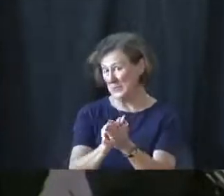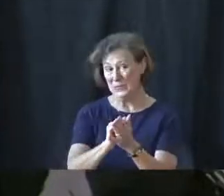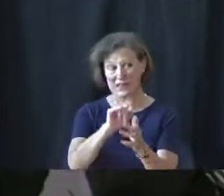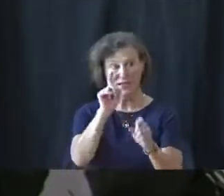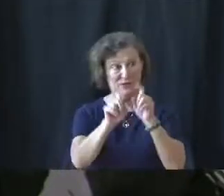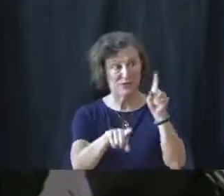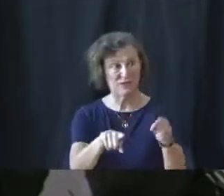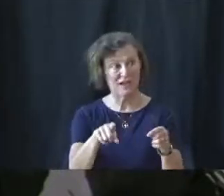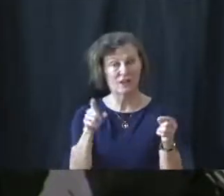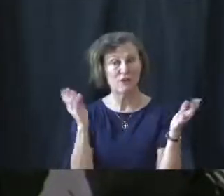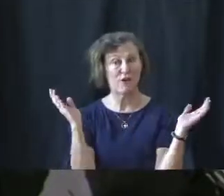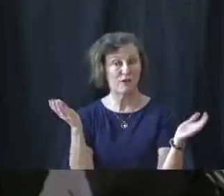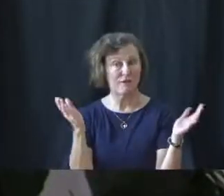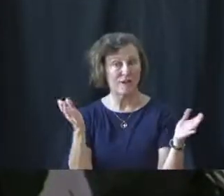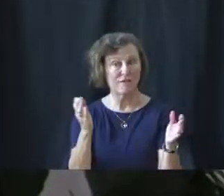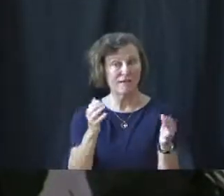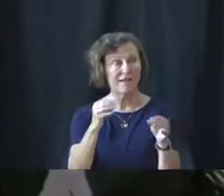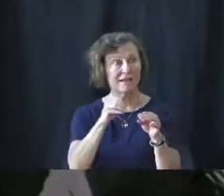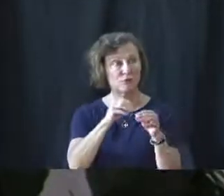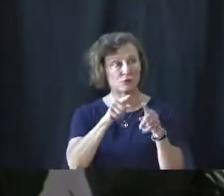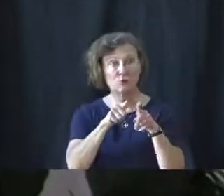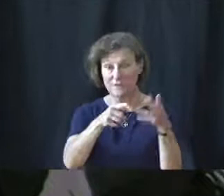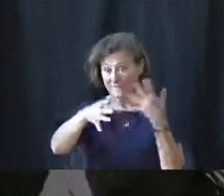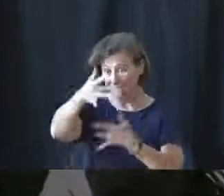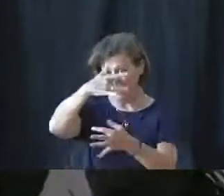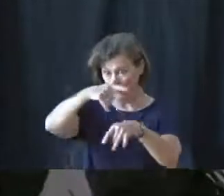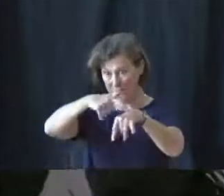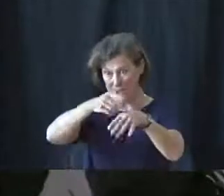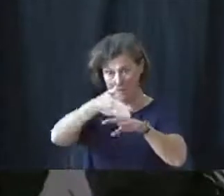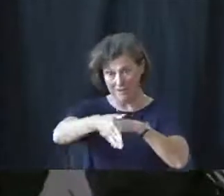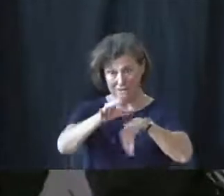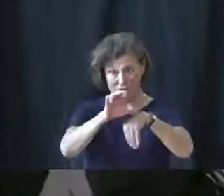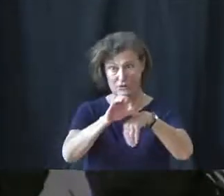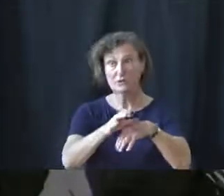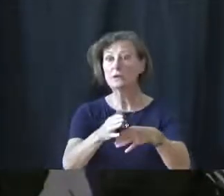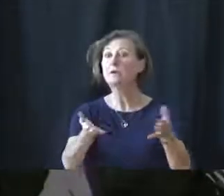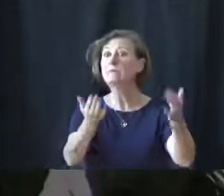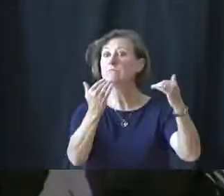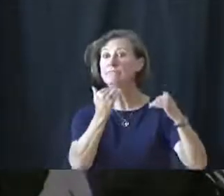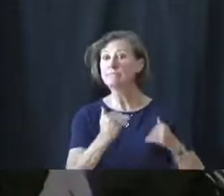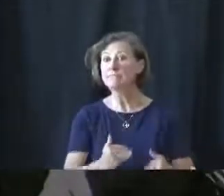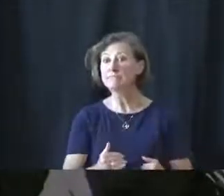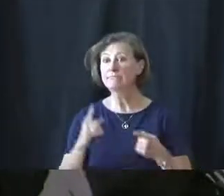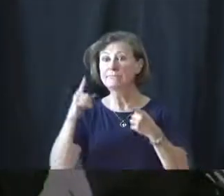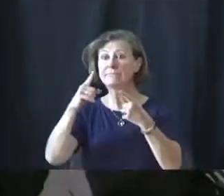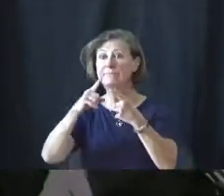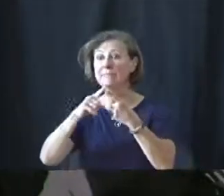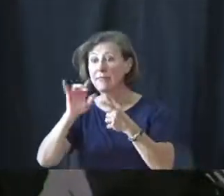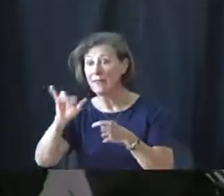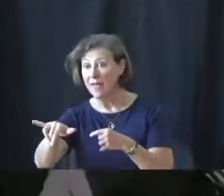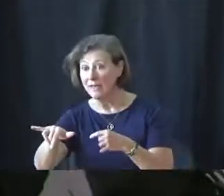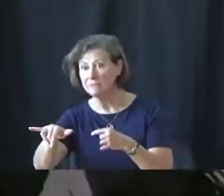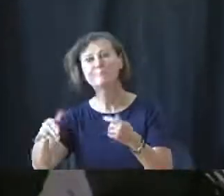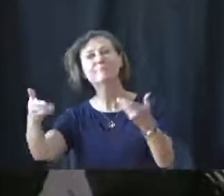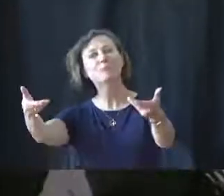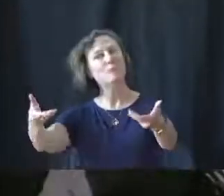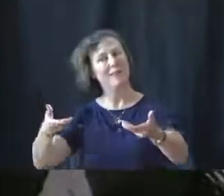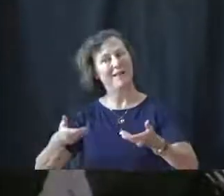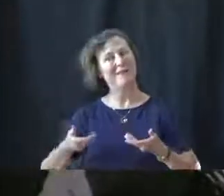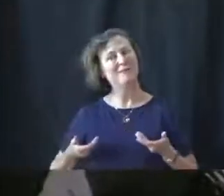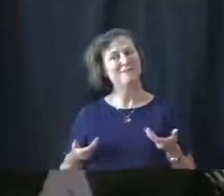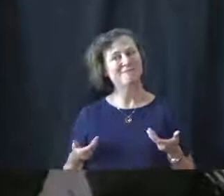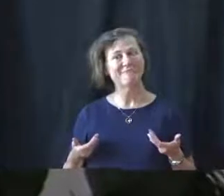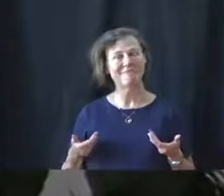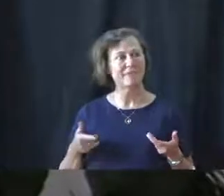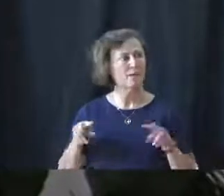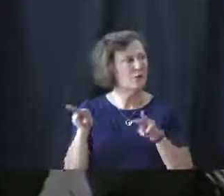our service in the fellowship time. In the meantime, welcome. And actually